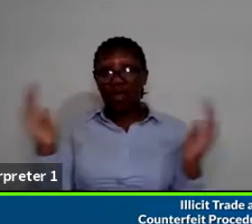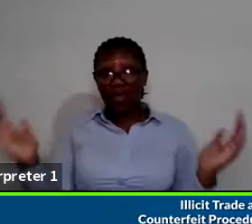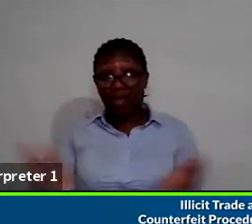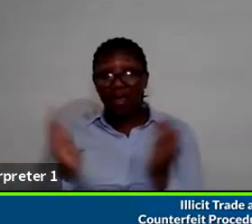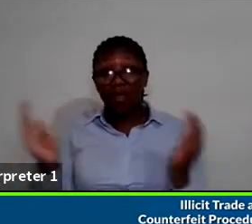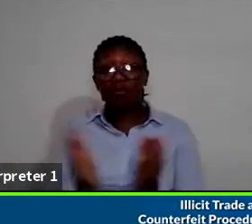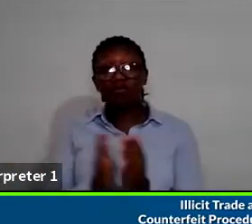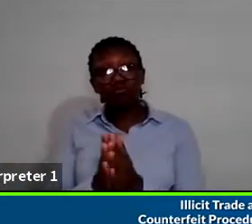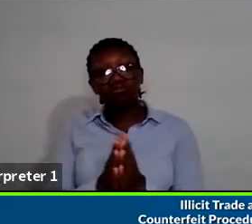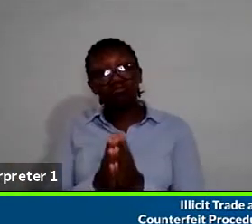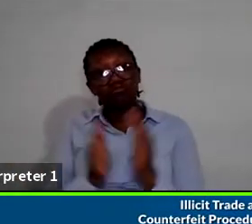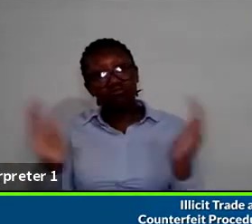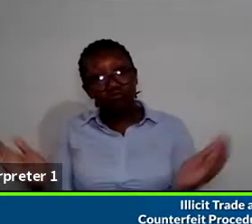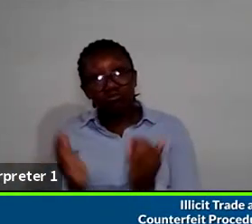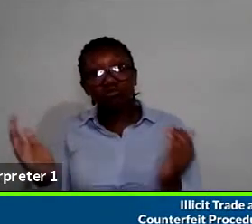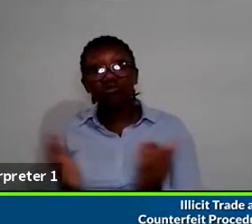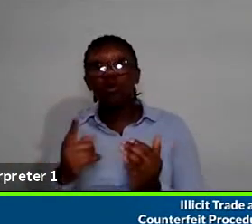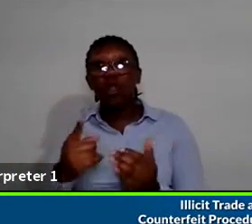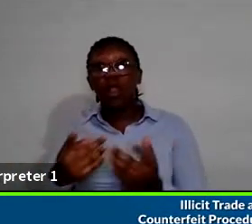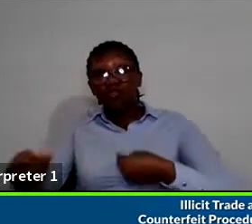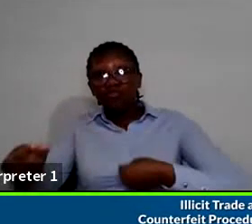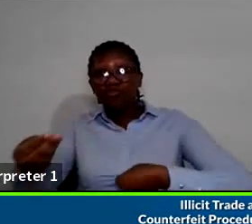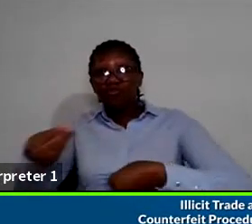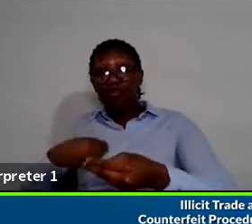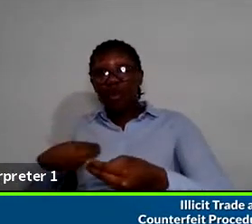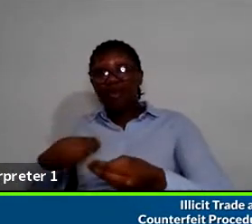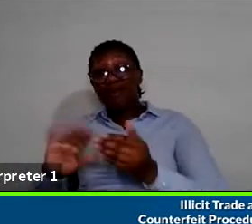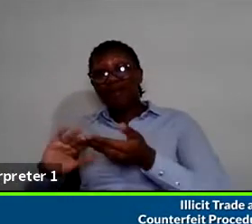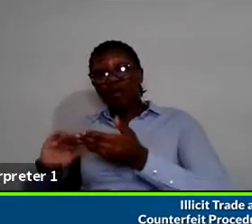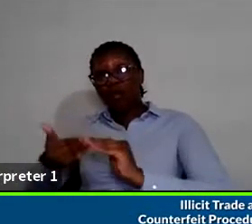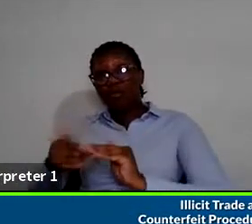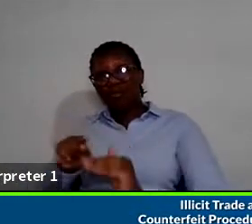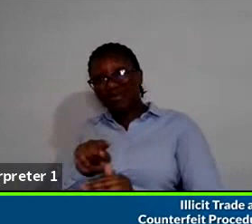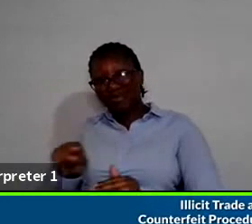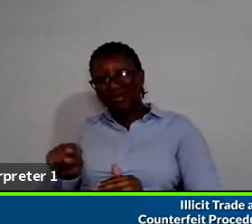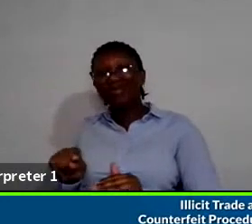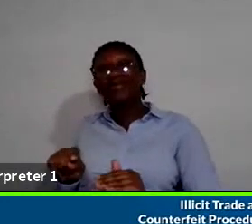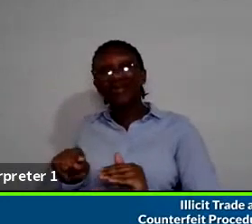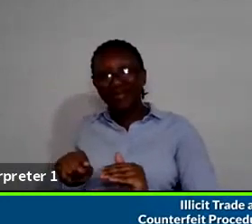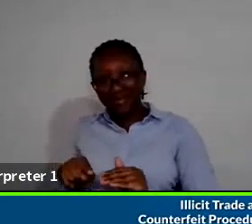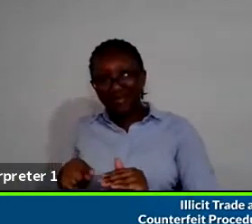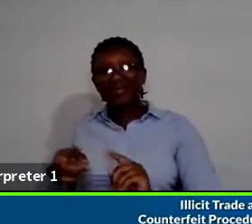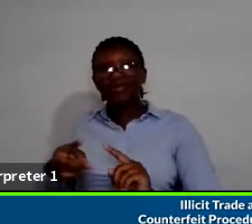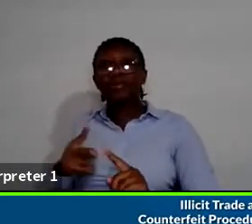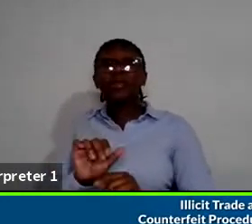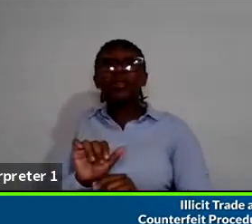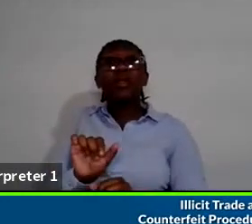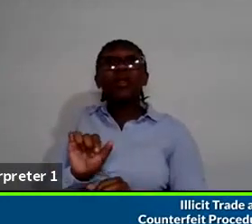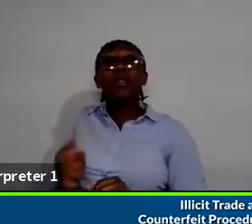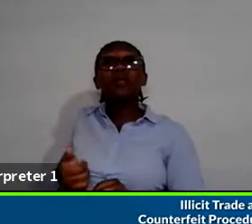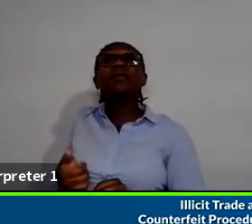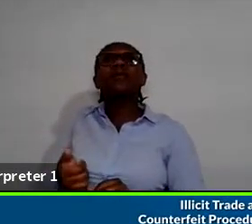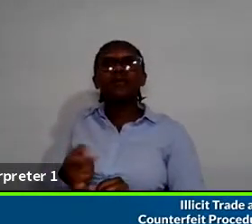the trading community, as well as all of the other law enforcement